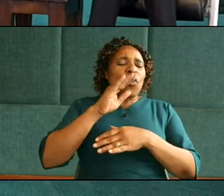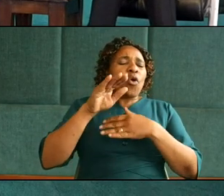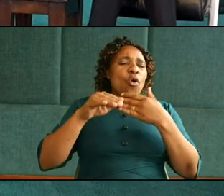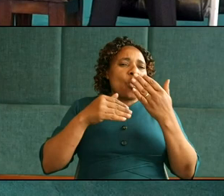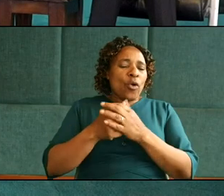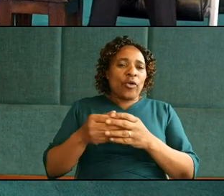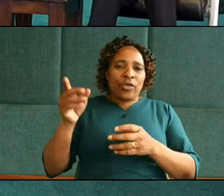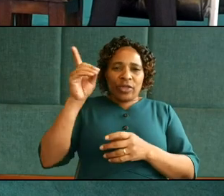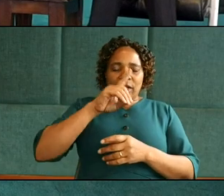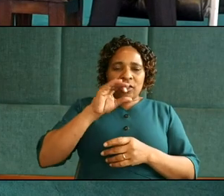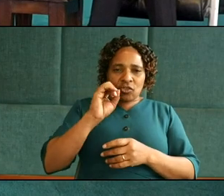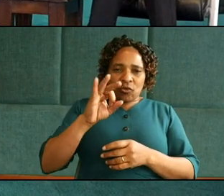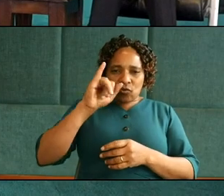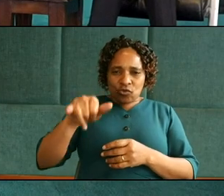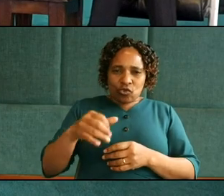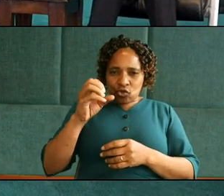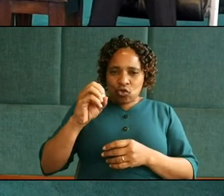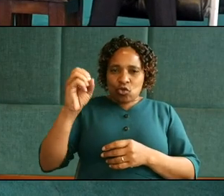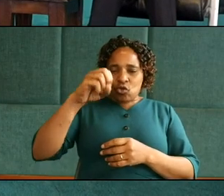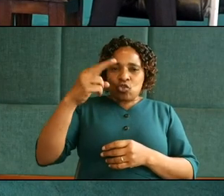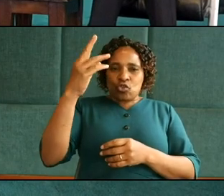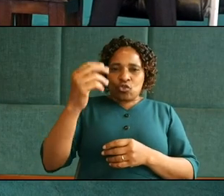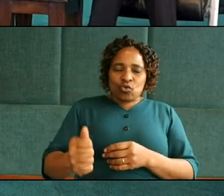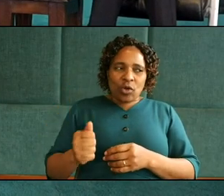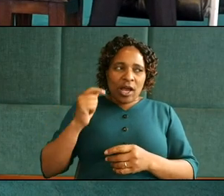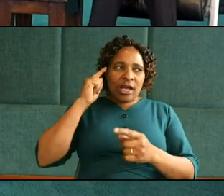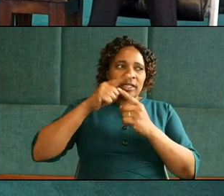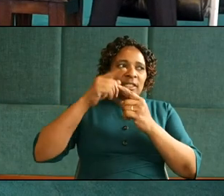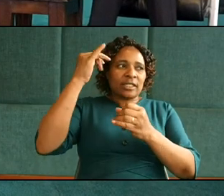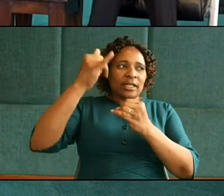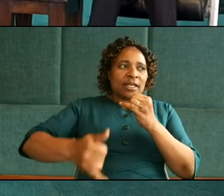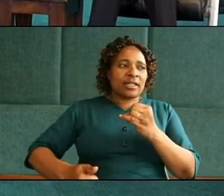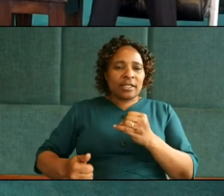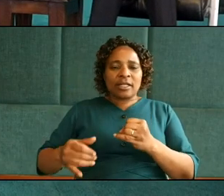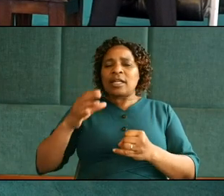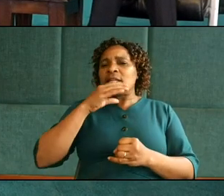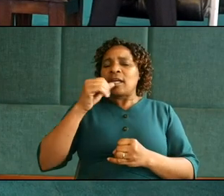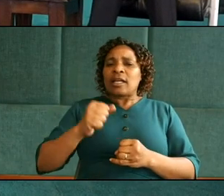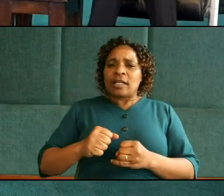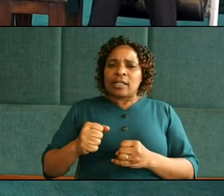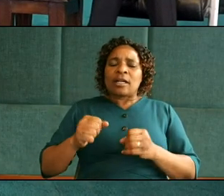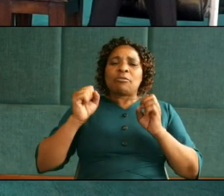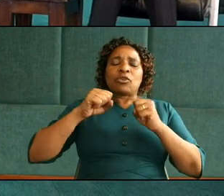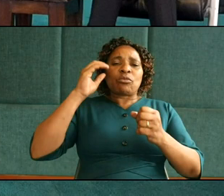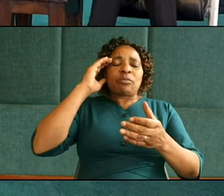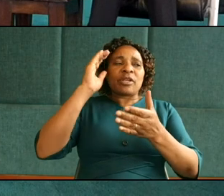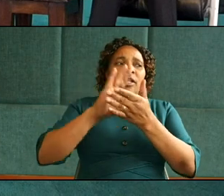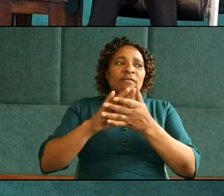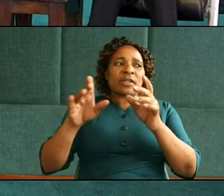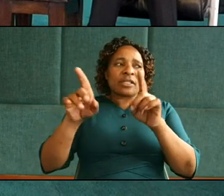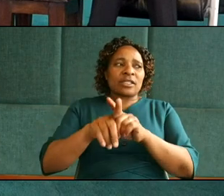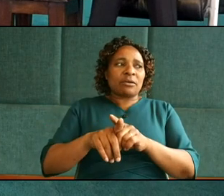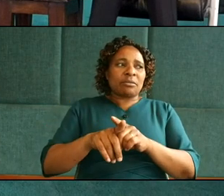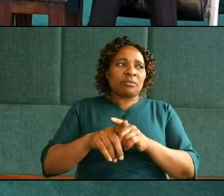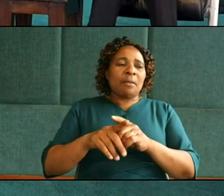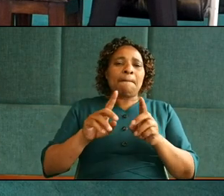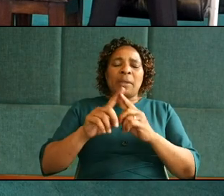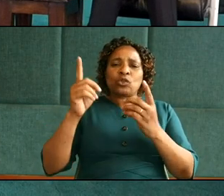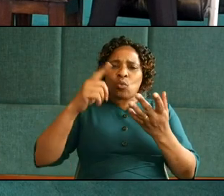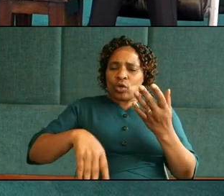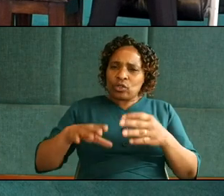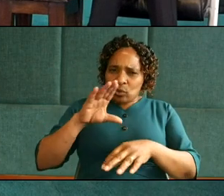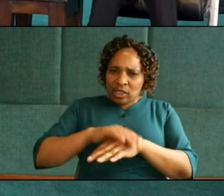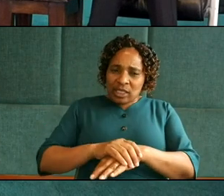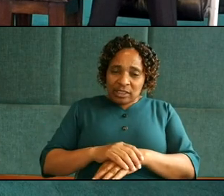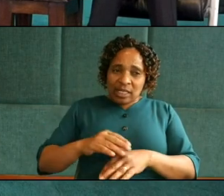of Joshua. They served God. And to the end, the elders outlived that. So what we get from that is that